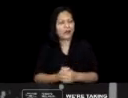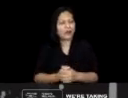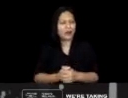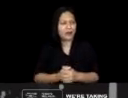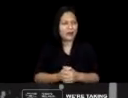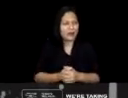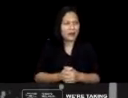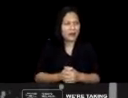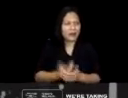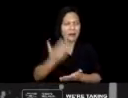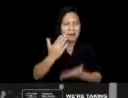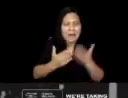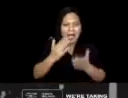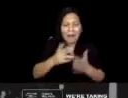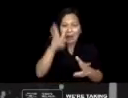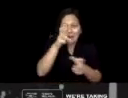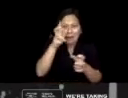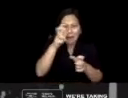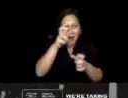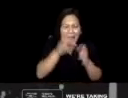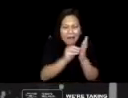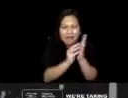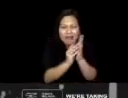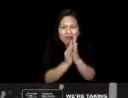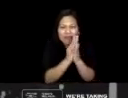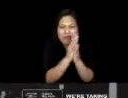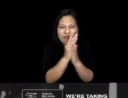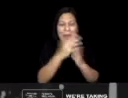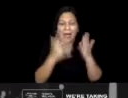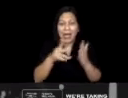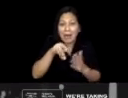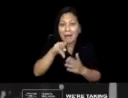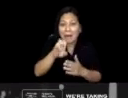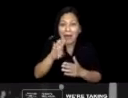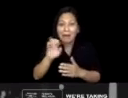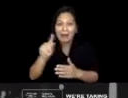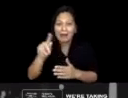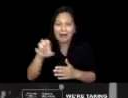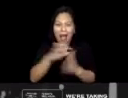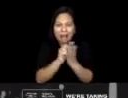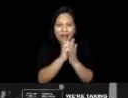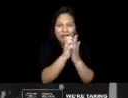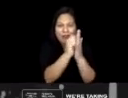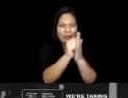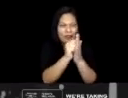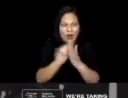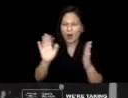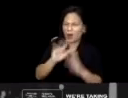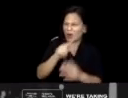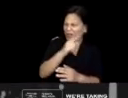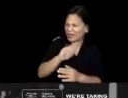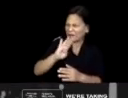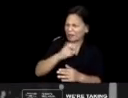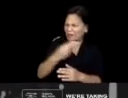pine beetle? Is it an insect, perhaps a pine beetle? Well, these are beech trees, so... He